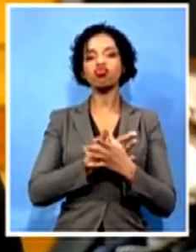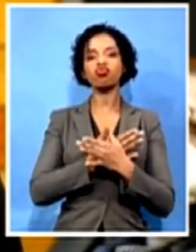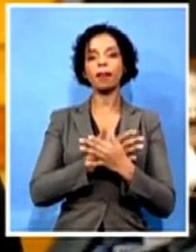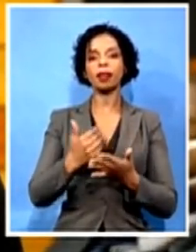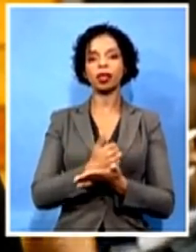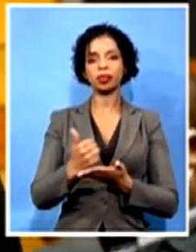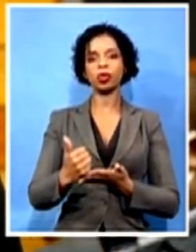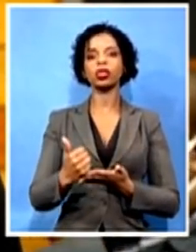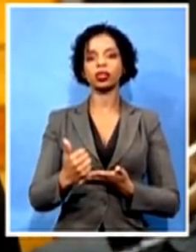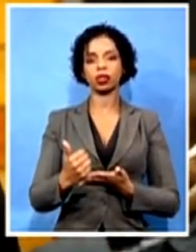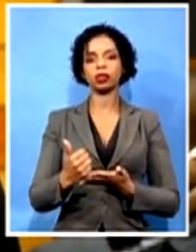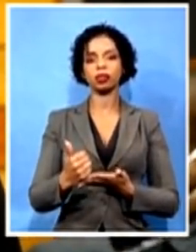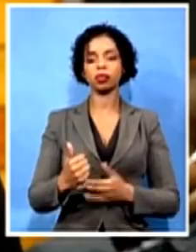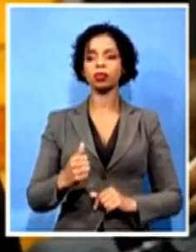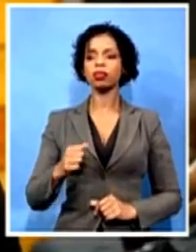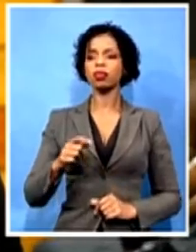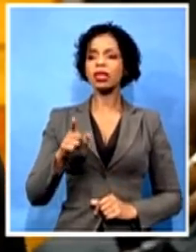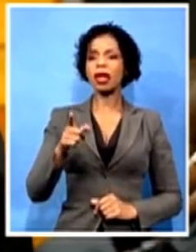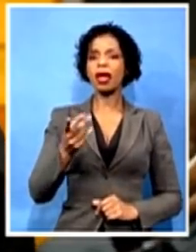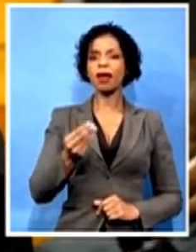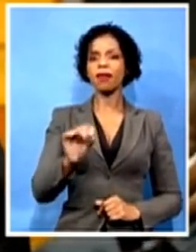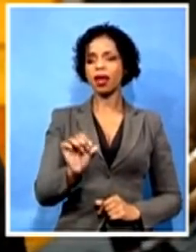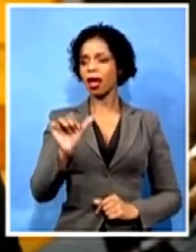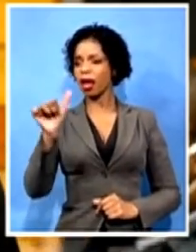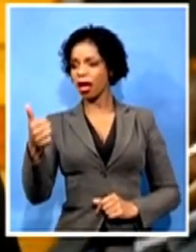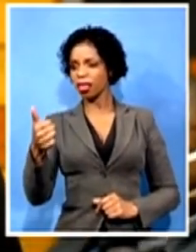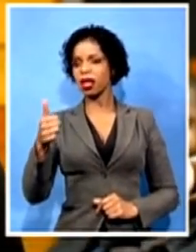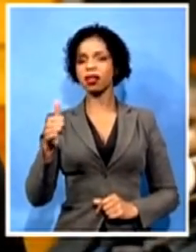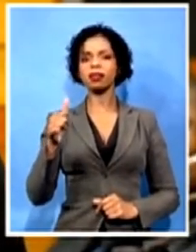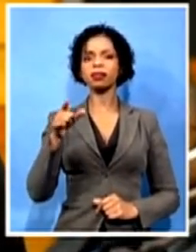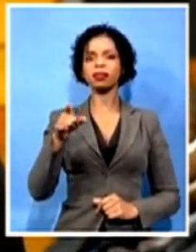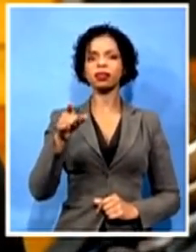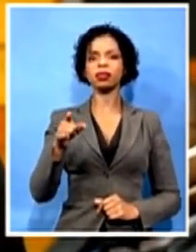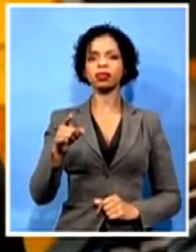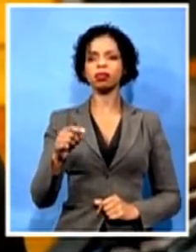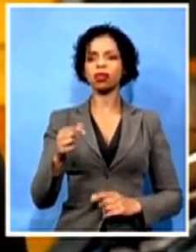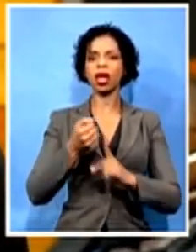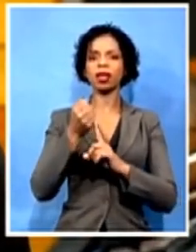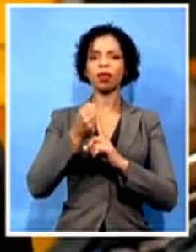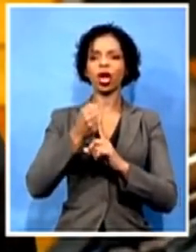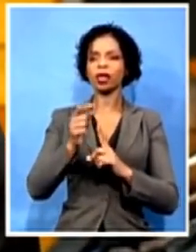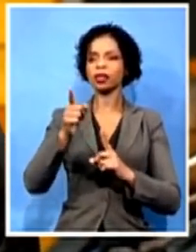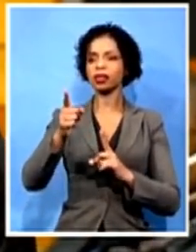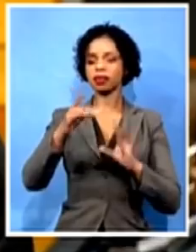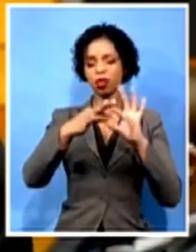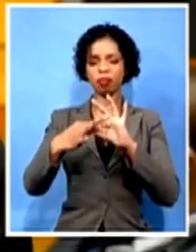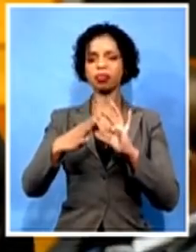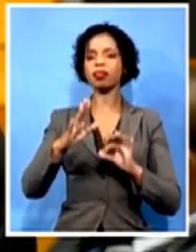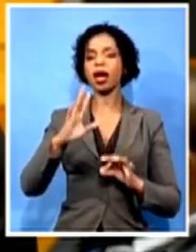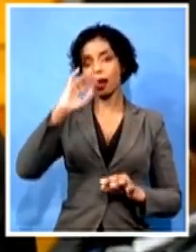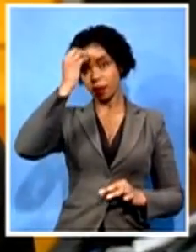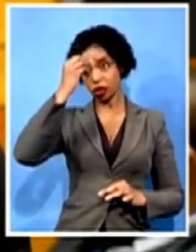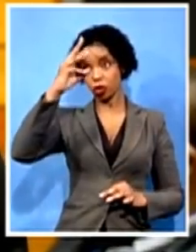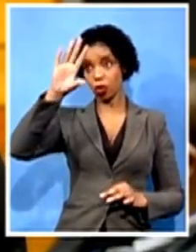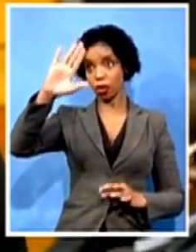advocate, Advocate Sarunia, who's dealing with the Pretoria case. He's the team leader in that case. Advocate Rousseau is also involved in